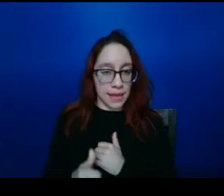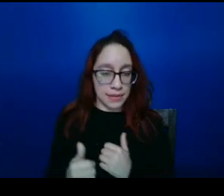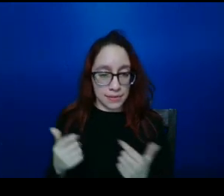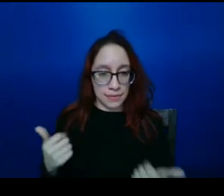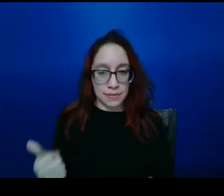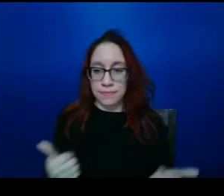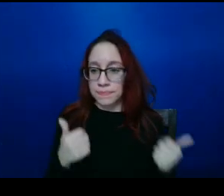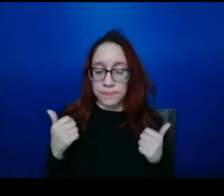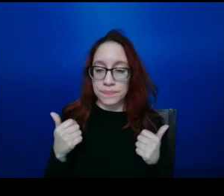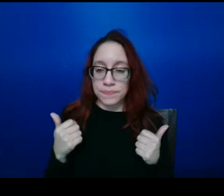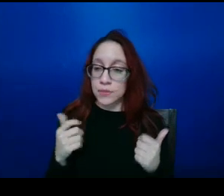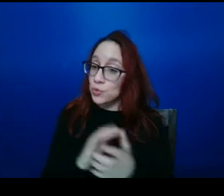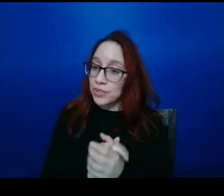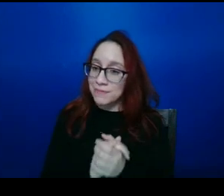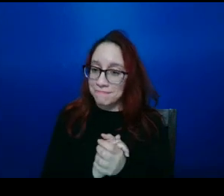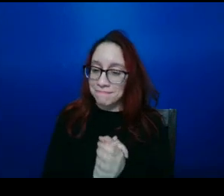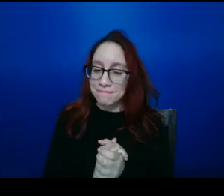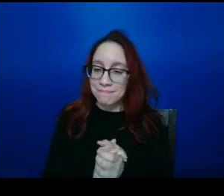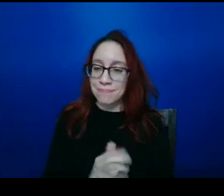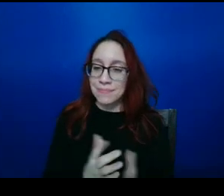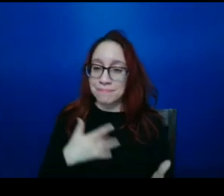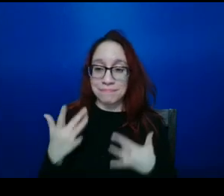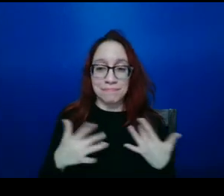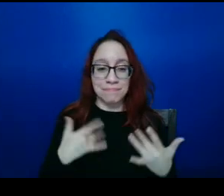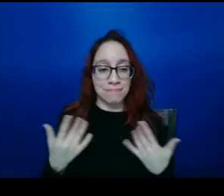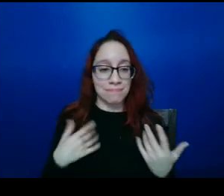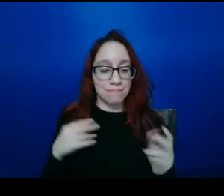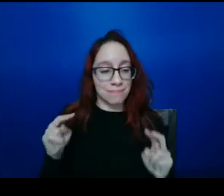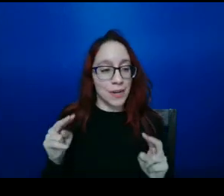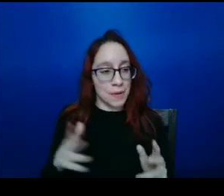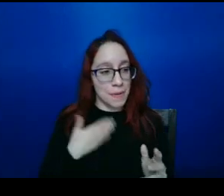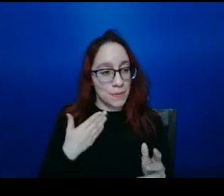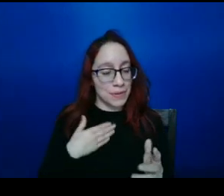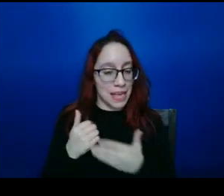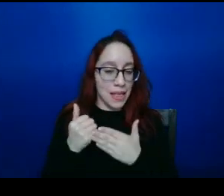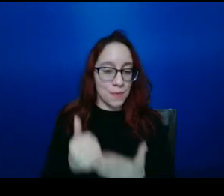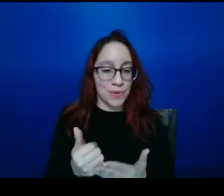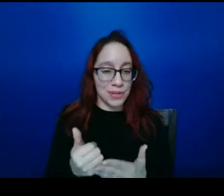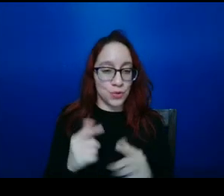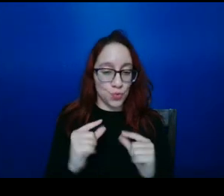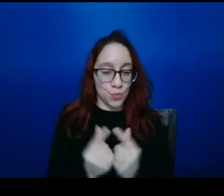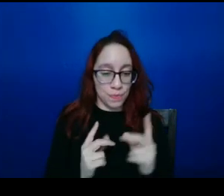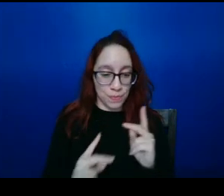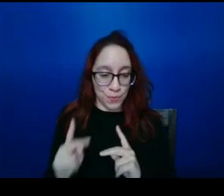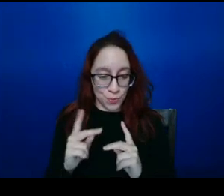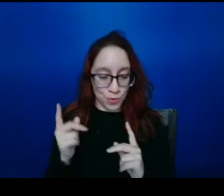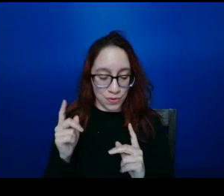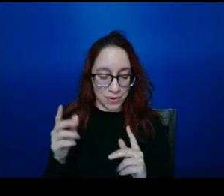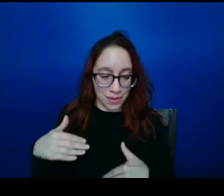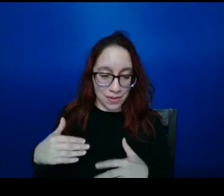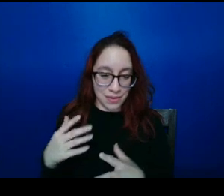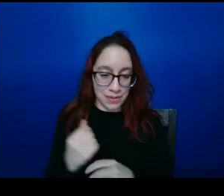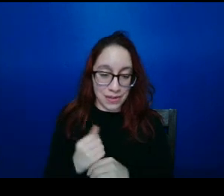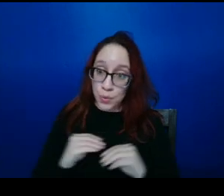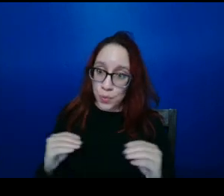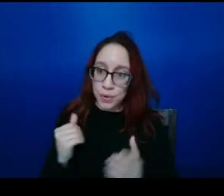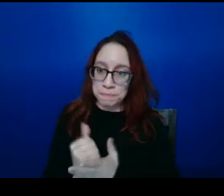unanimously. Congratulations, and I'm very excited, and I'm glad we're able to help out this group of people who have not had any